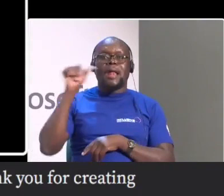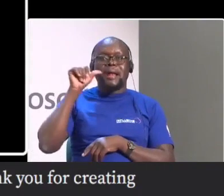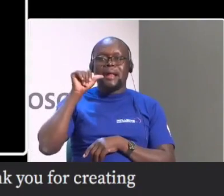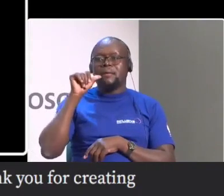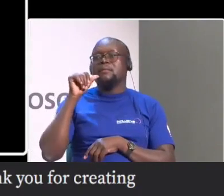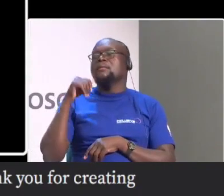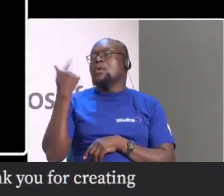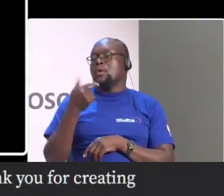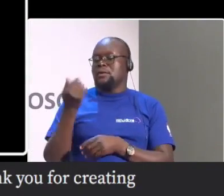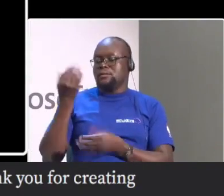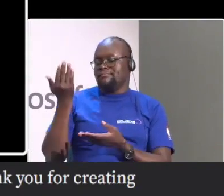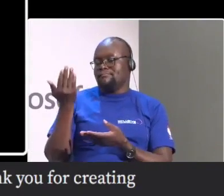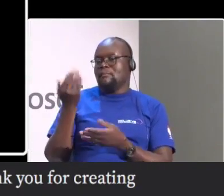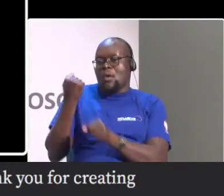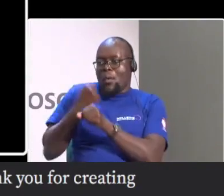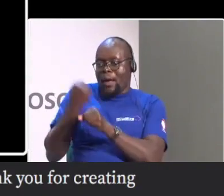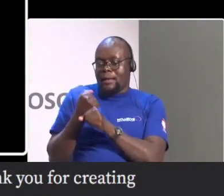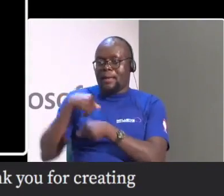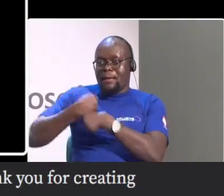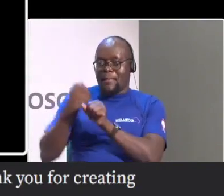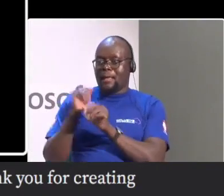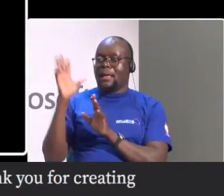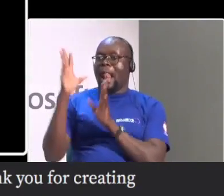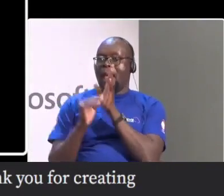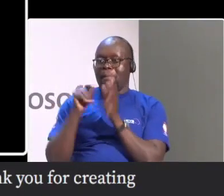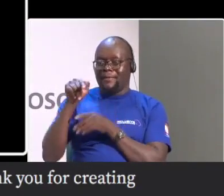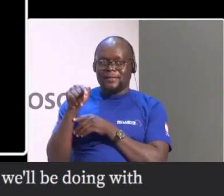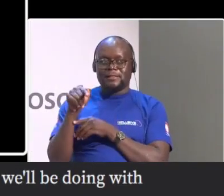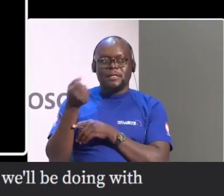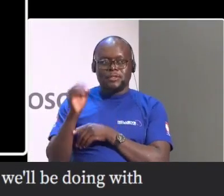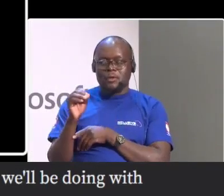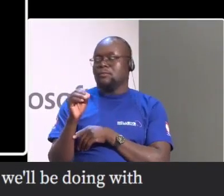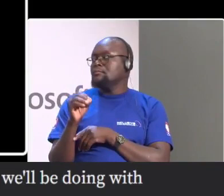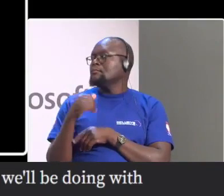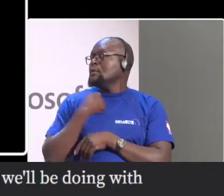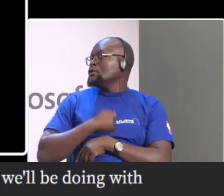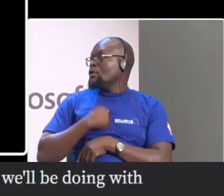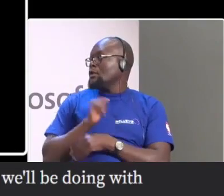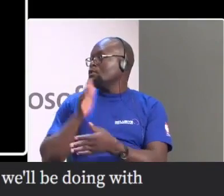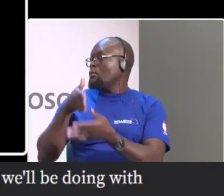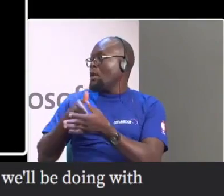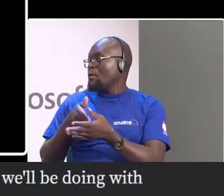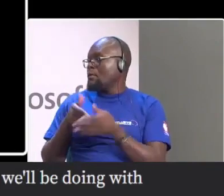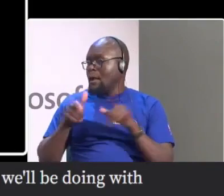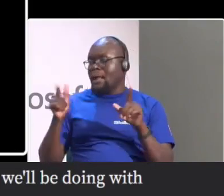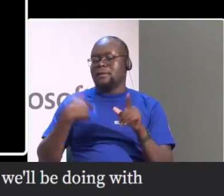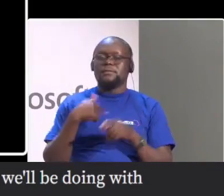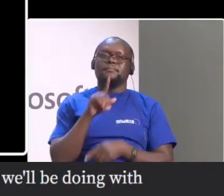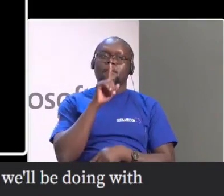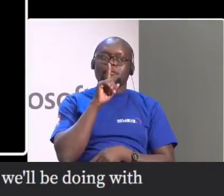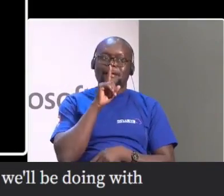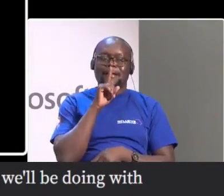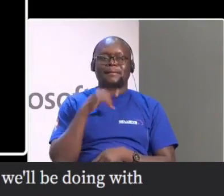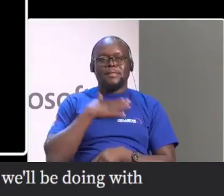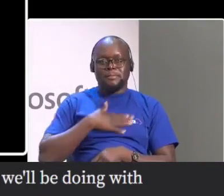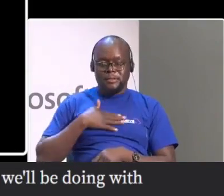site right now recording this. Sorry, Rama, to interrupt. Let's observe silence, please,